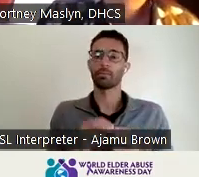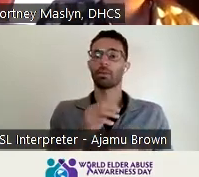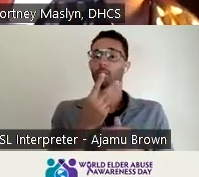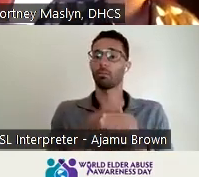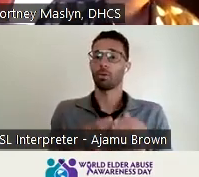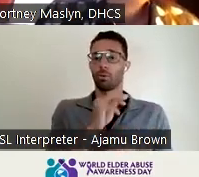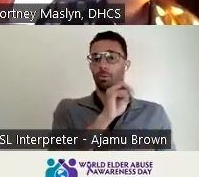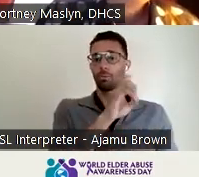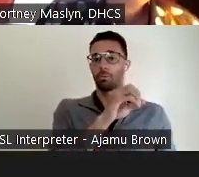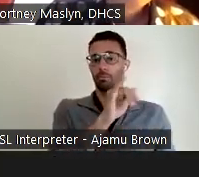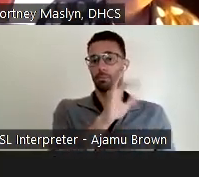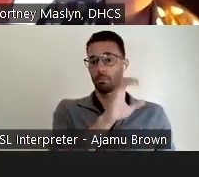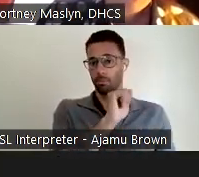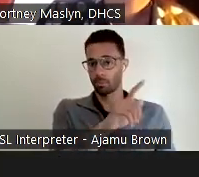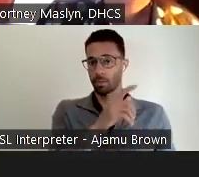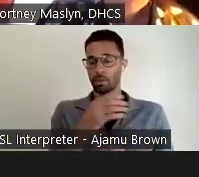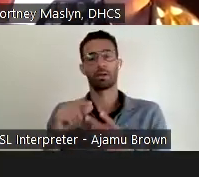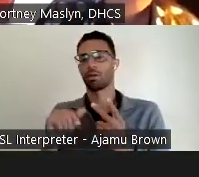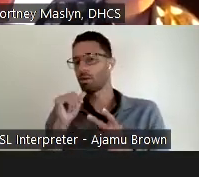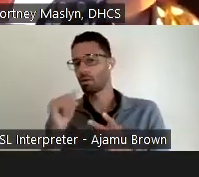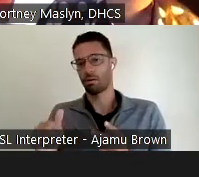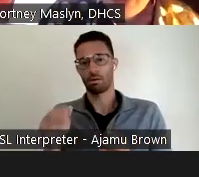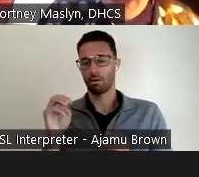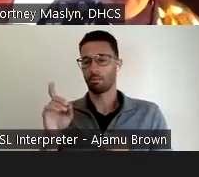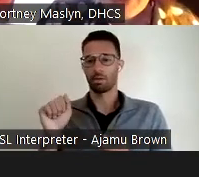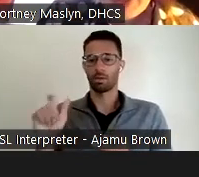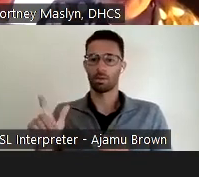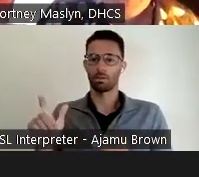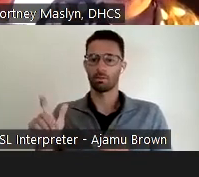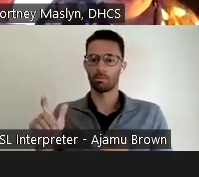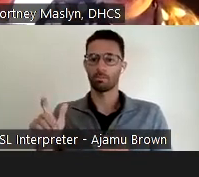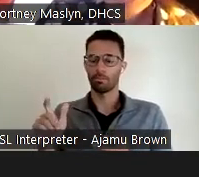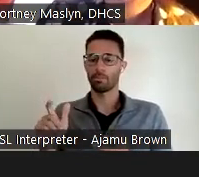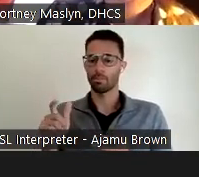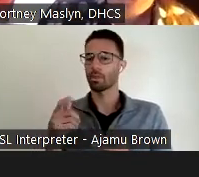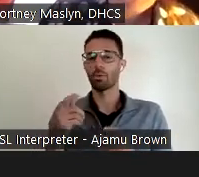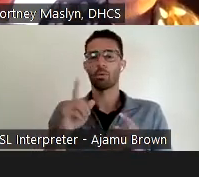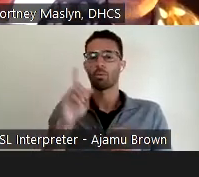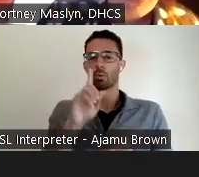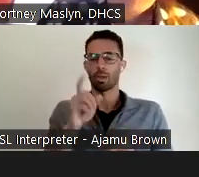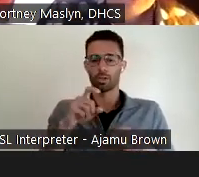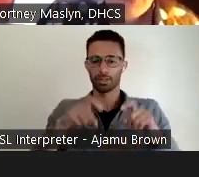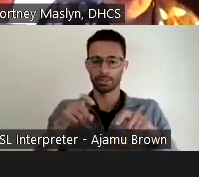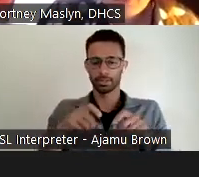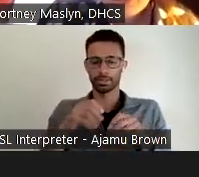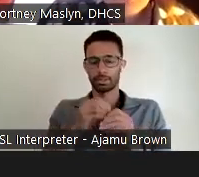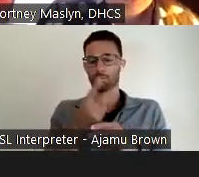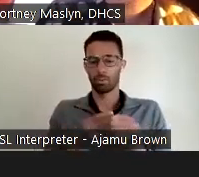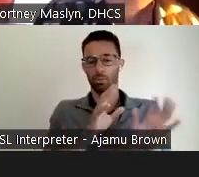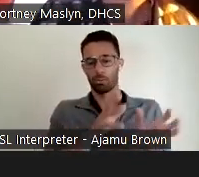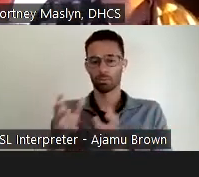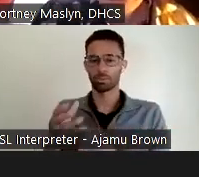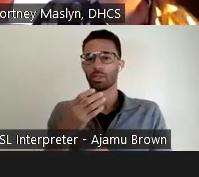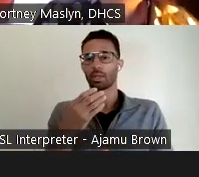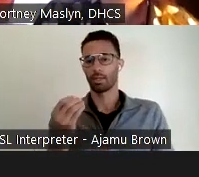understand the gaps in need when it comes to both populations, and really looking to have these also in multiple languages. So we're